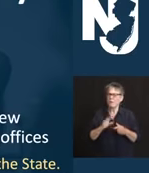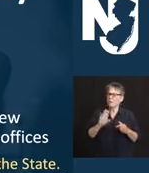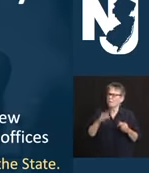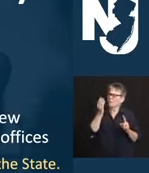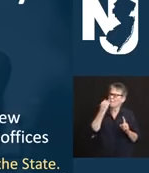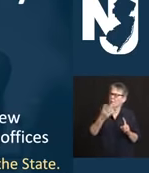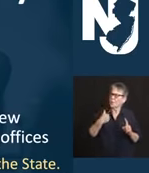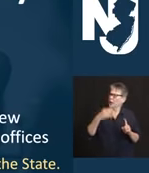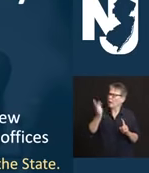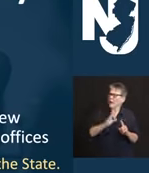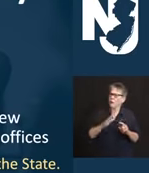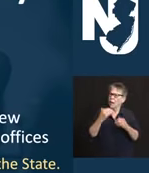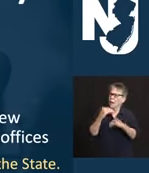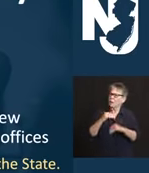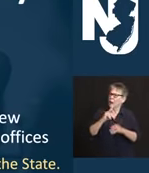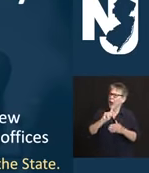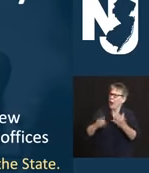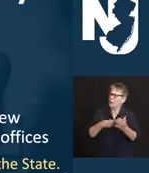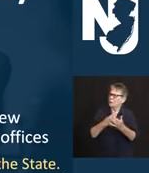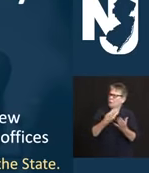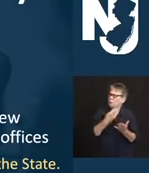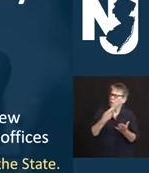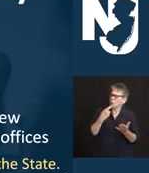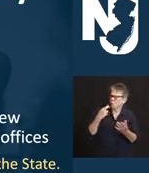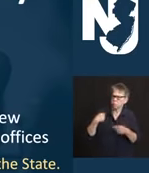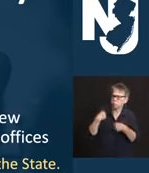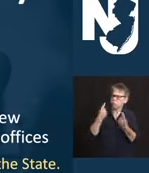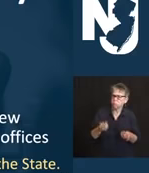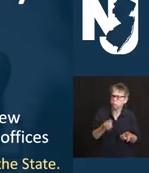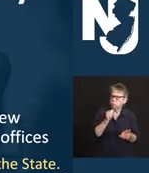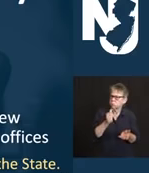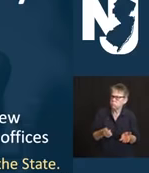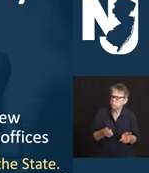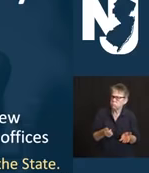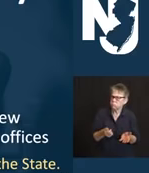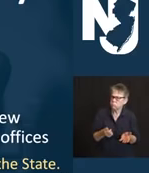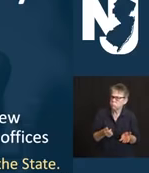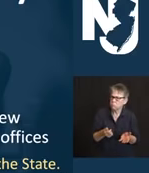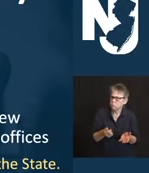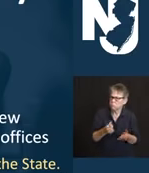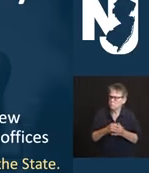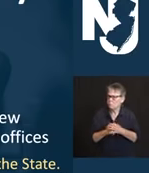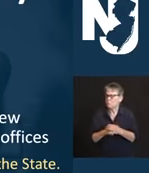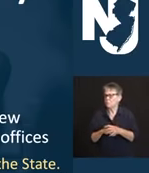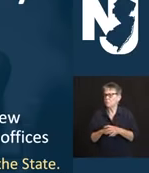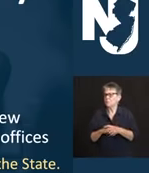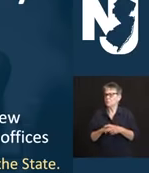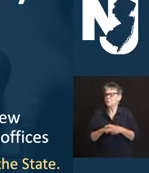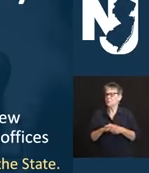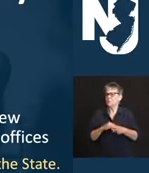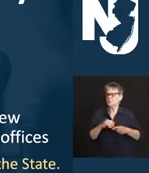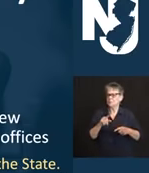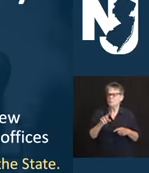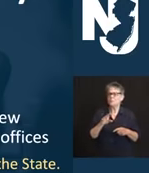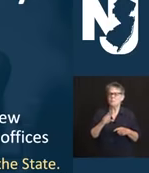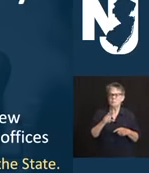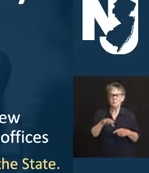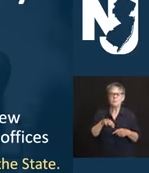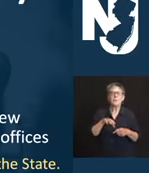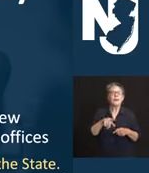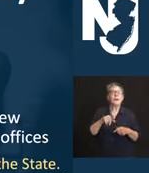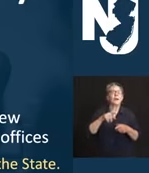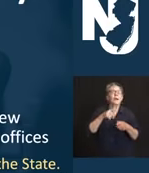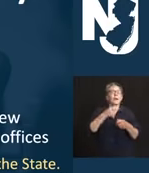even indoor-only establishments may continue to provide takeout each night for as long as their customers are